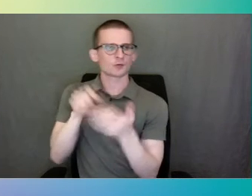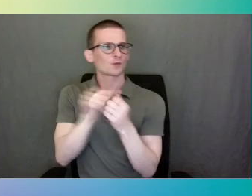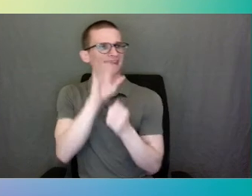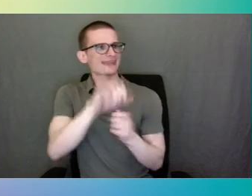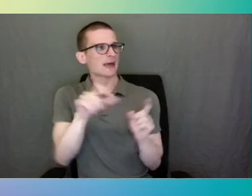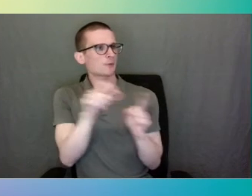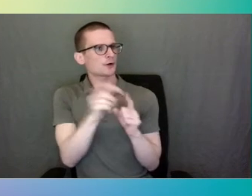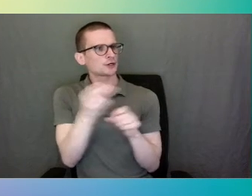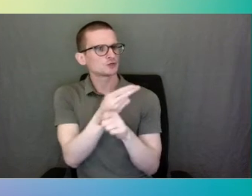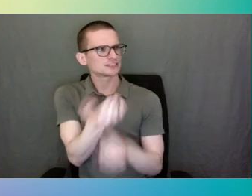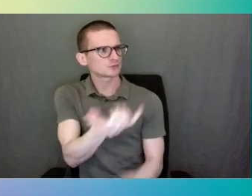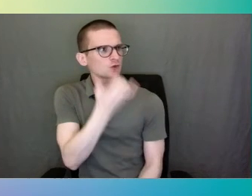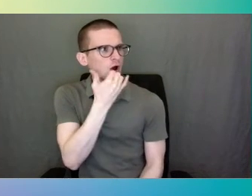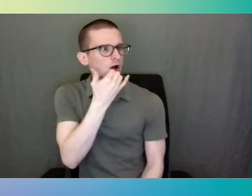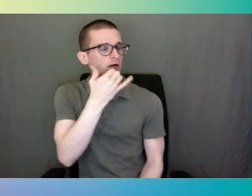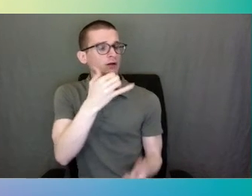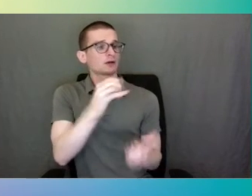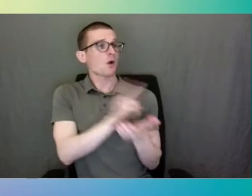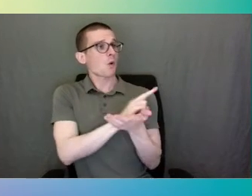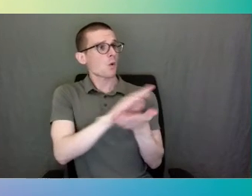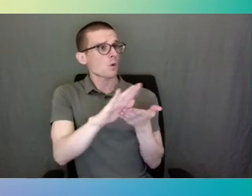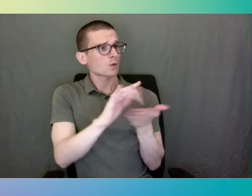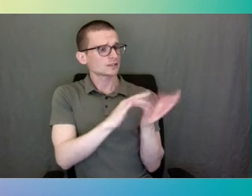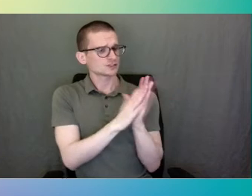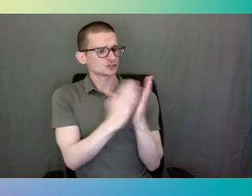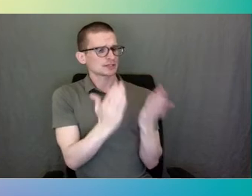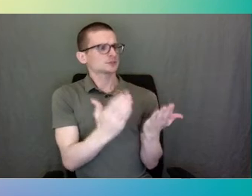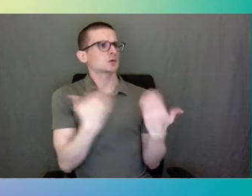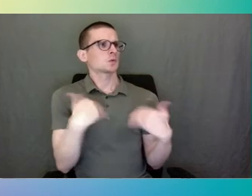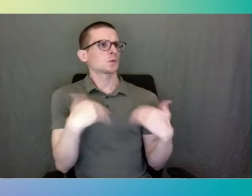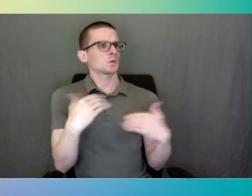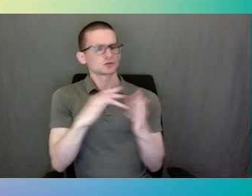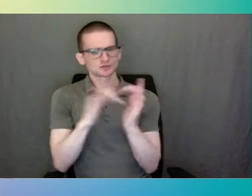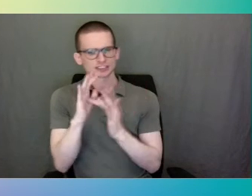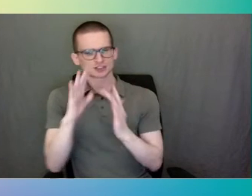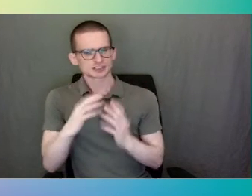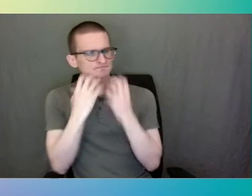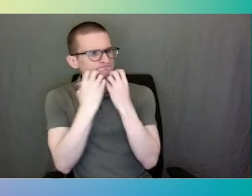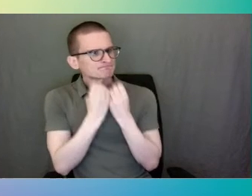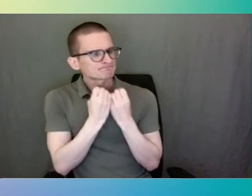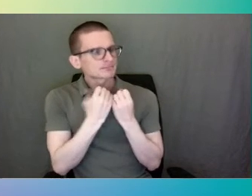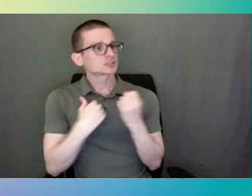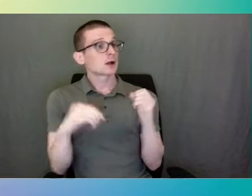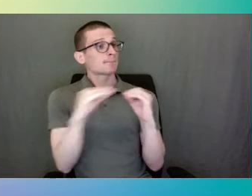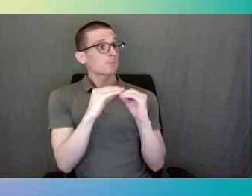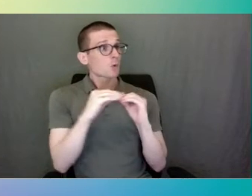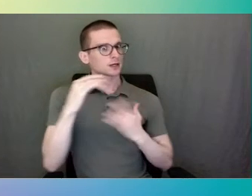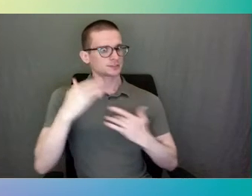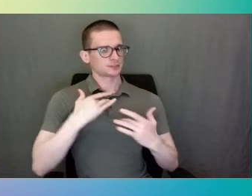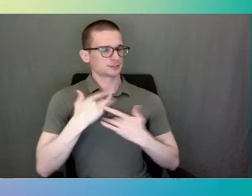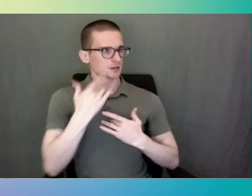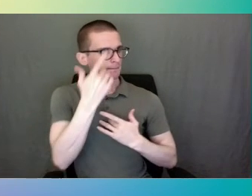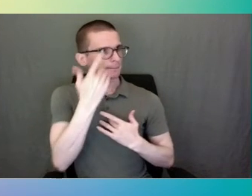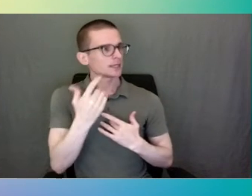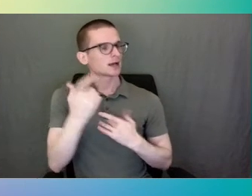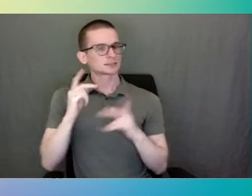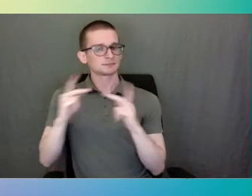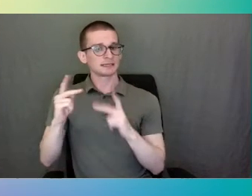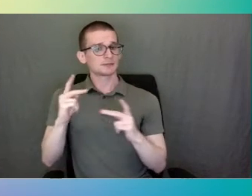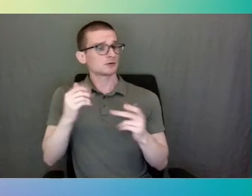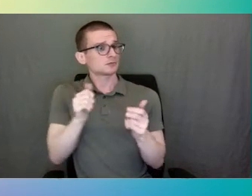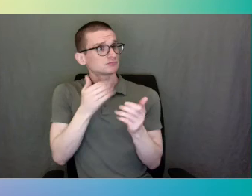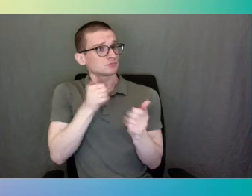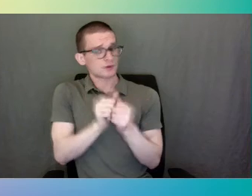Holy Scripture is sacred to Christians, I am more deeply concerned because well-meaning and sincere